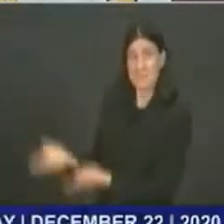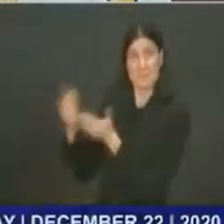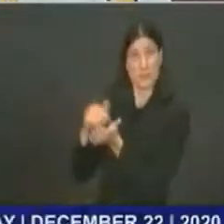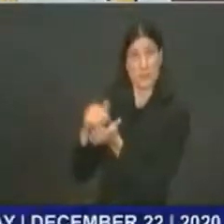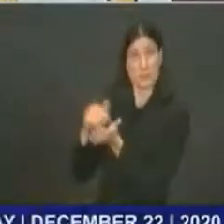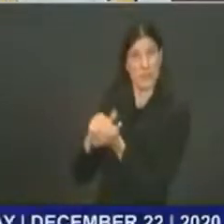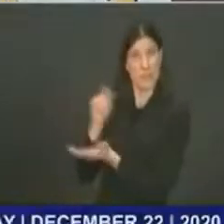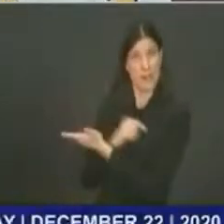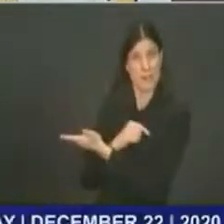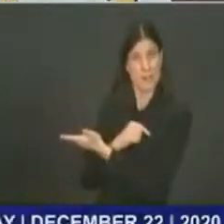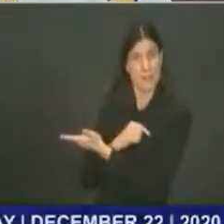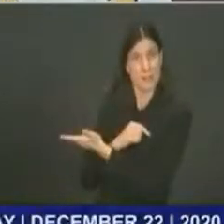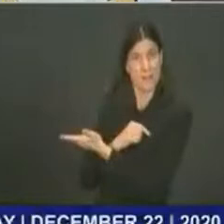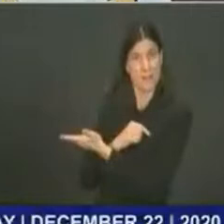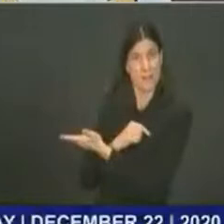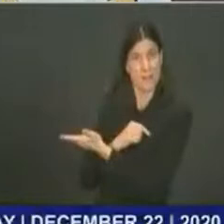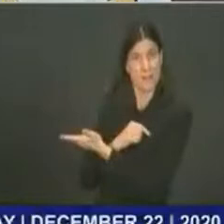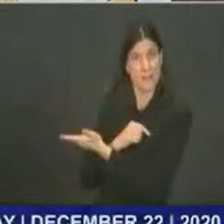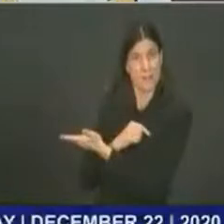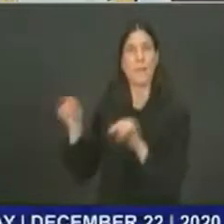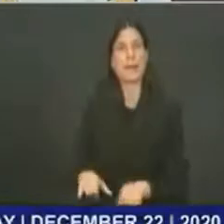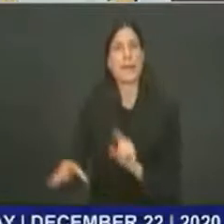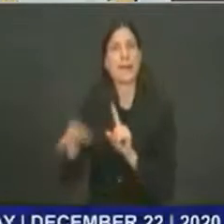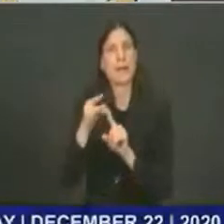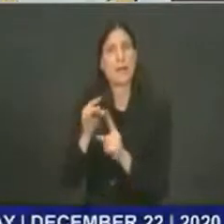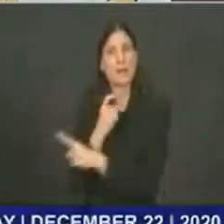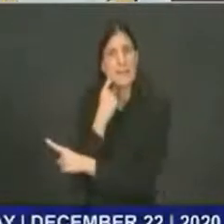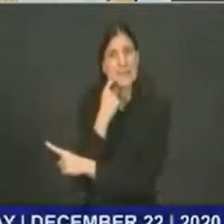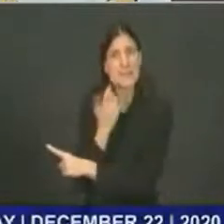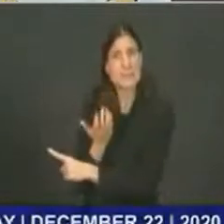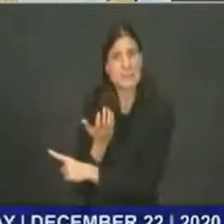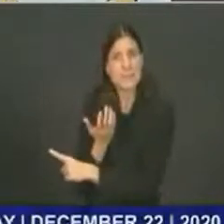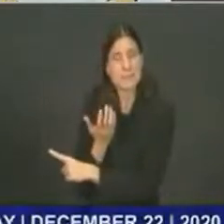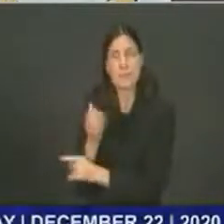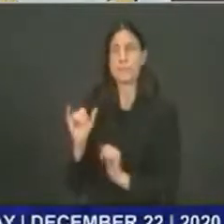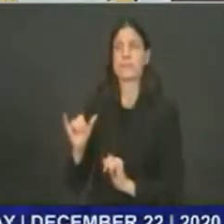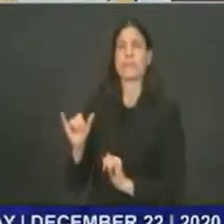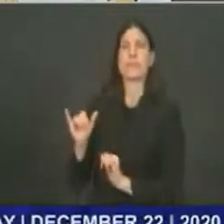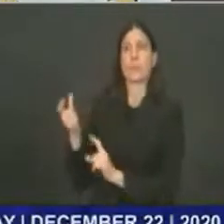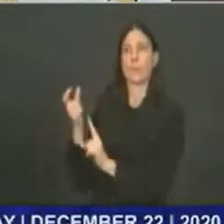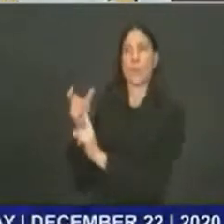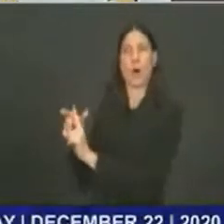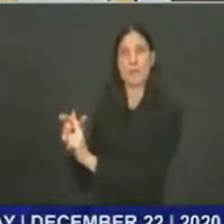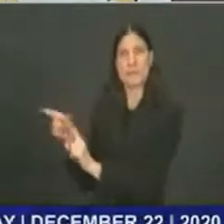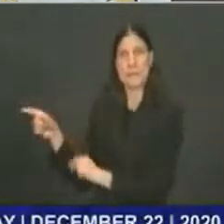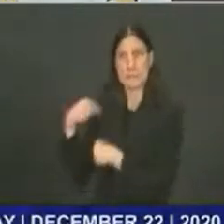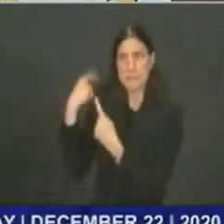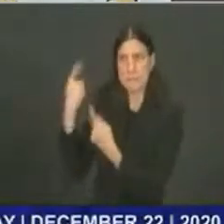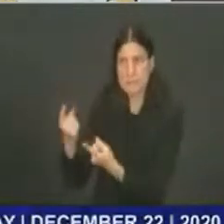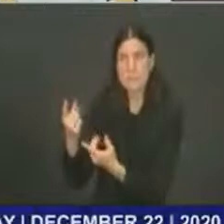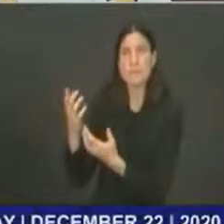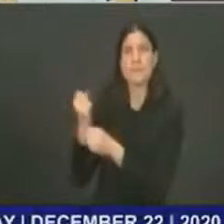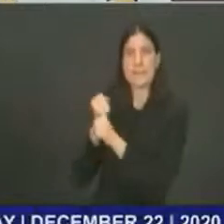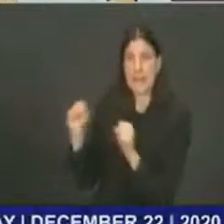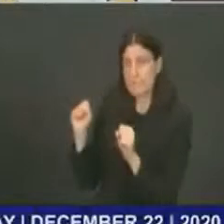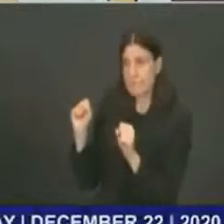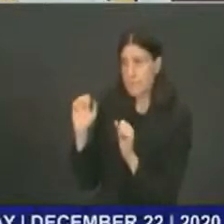to effectively protect your household. Stay in isolation, keep other people from